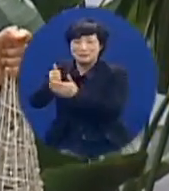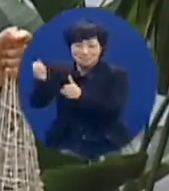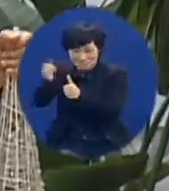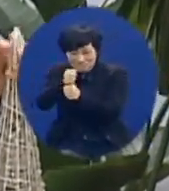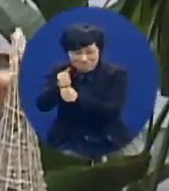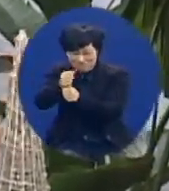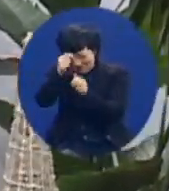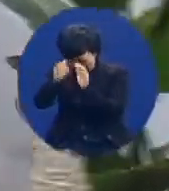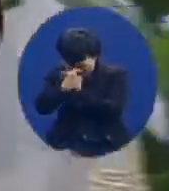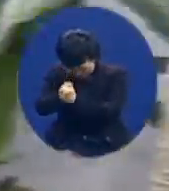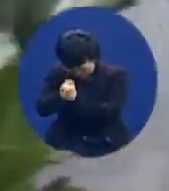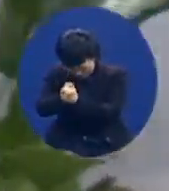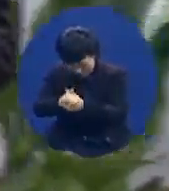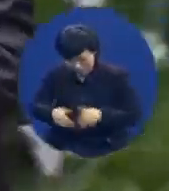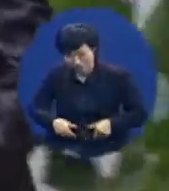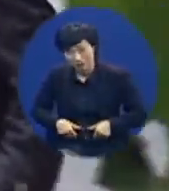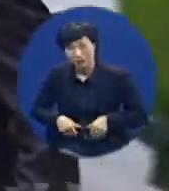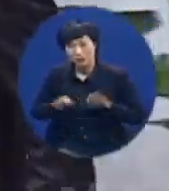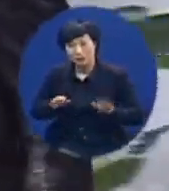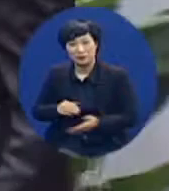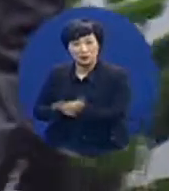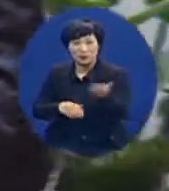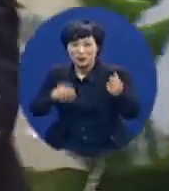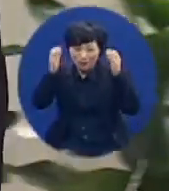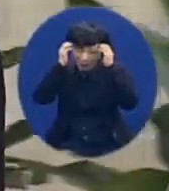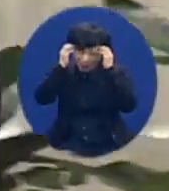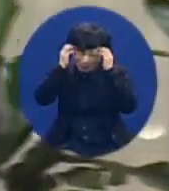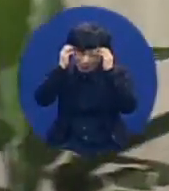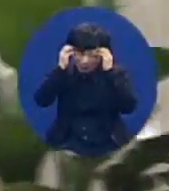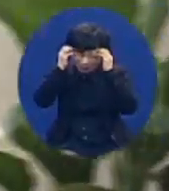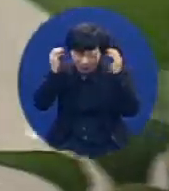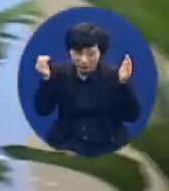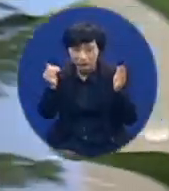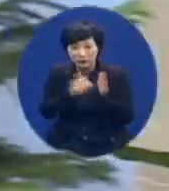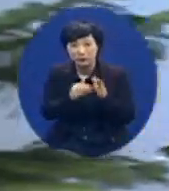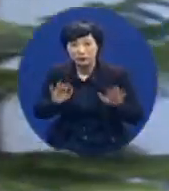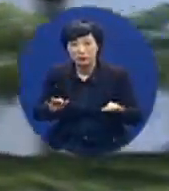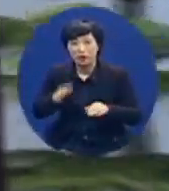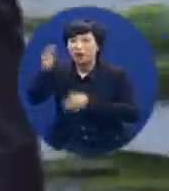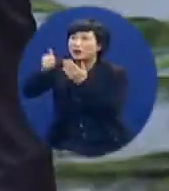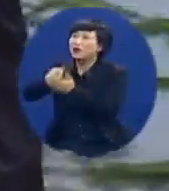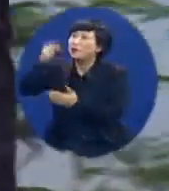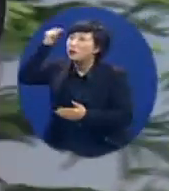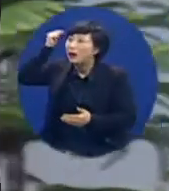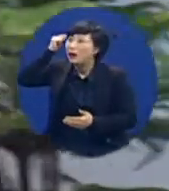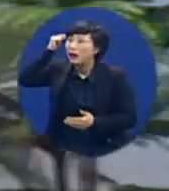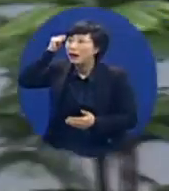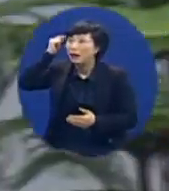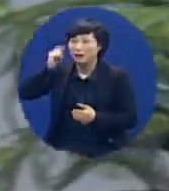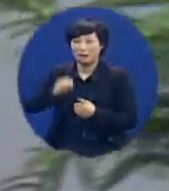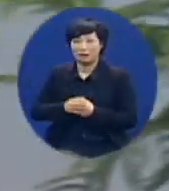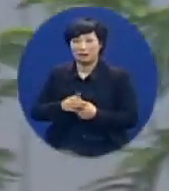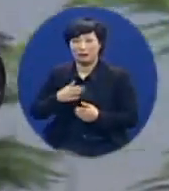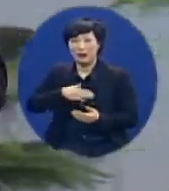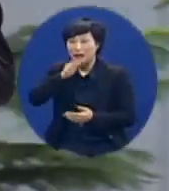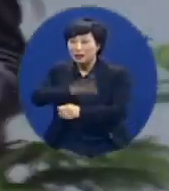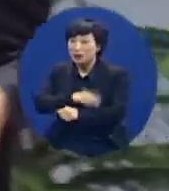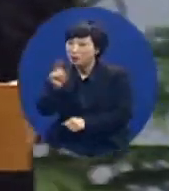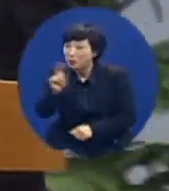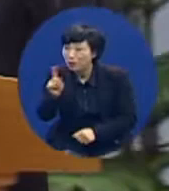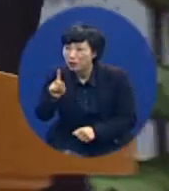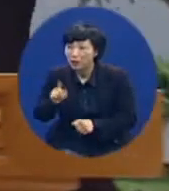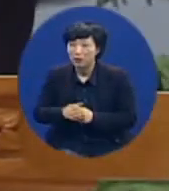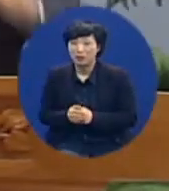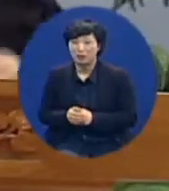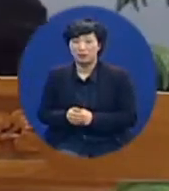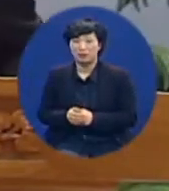me? I can't solve my problem because I have God. We should hold on to Him.